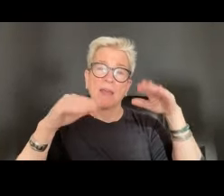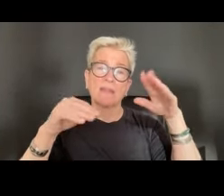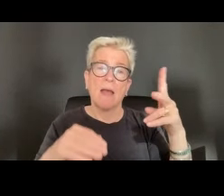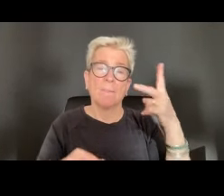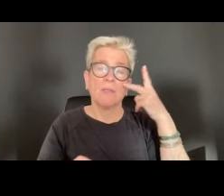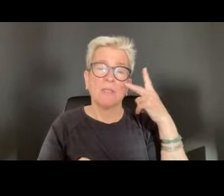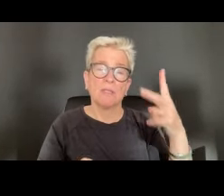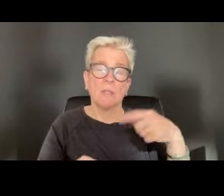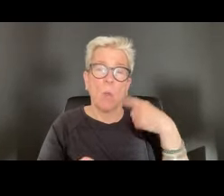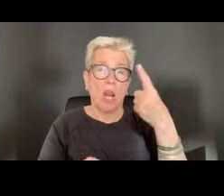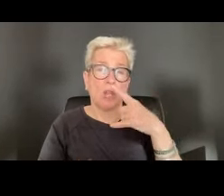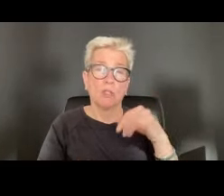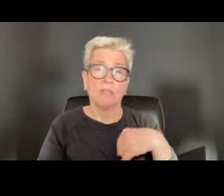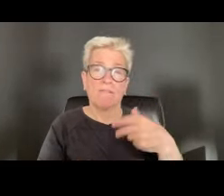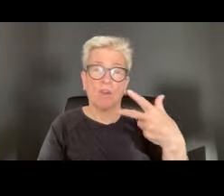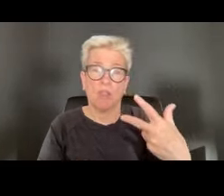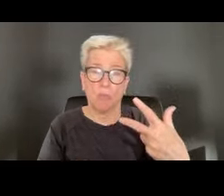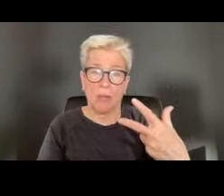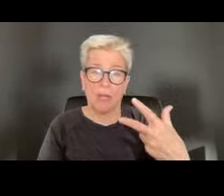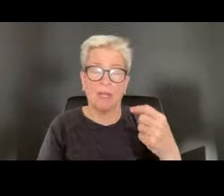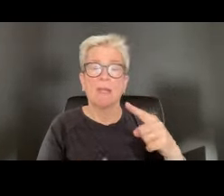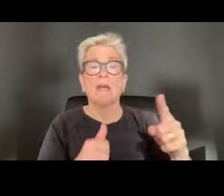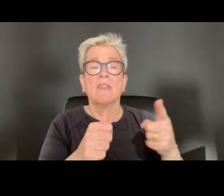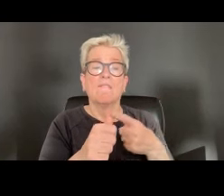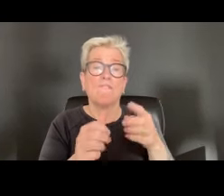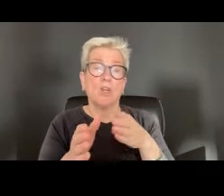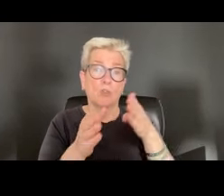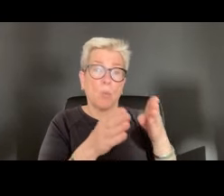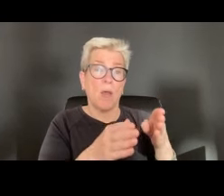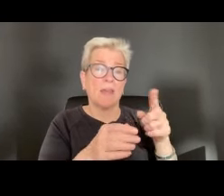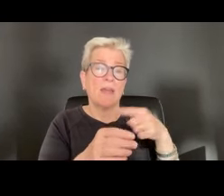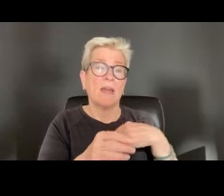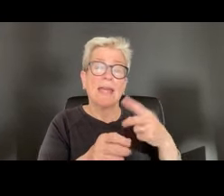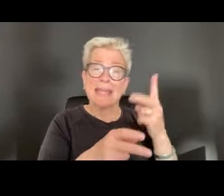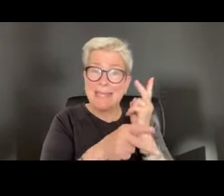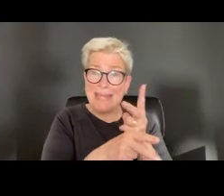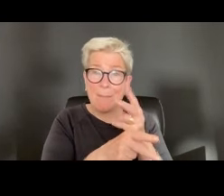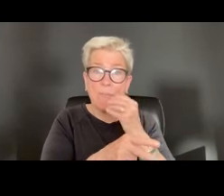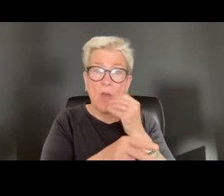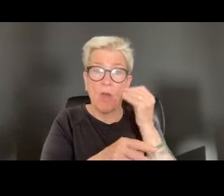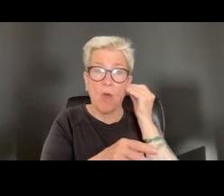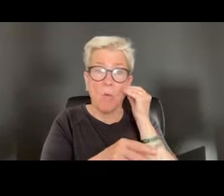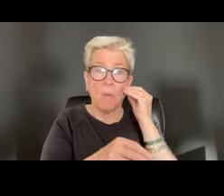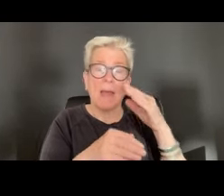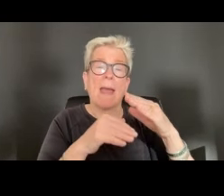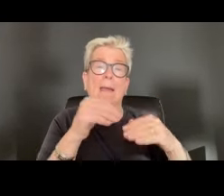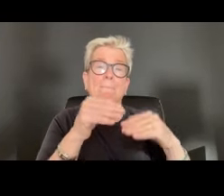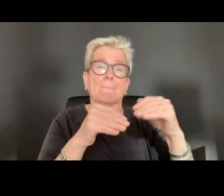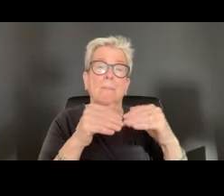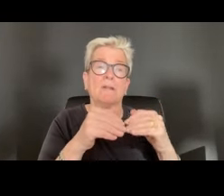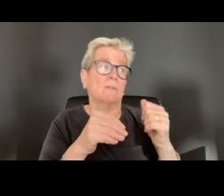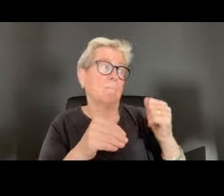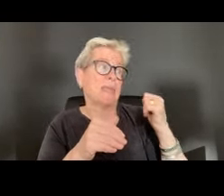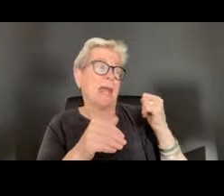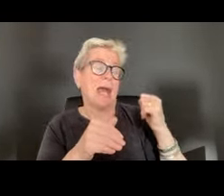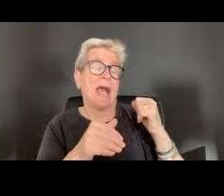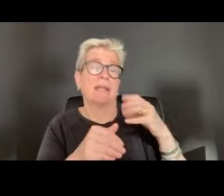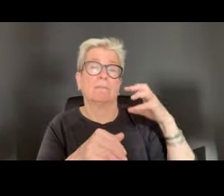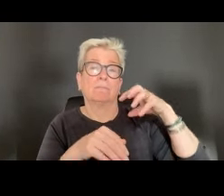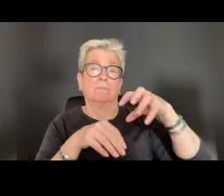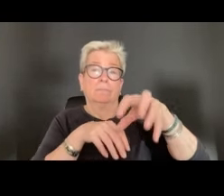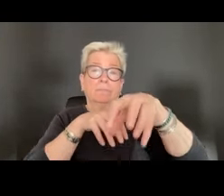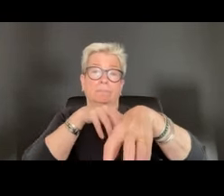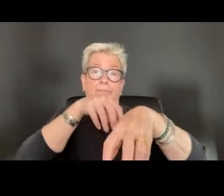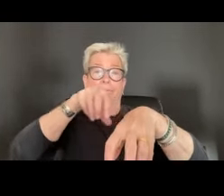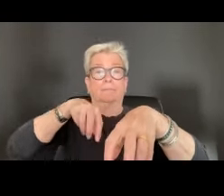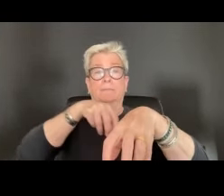3 units. The first is an example of preserving a home and building new homes behind. On lots where that